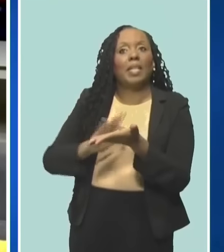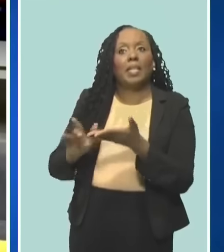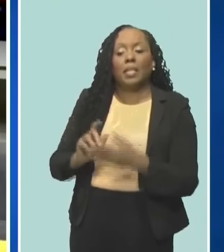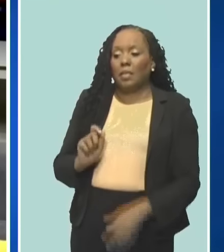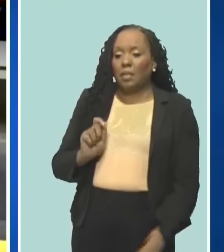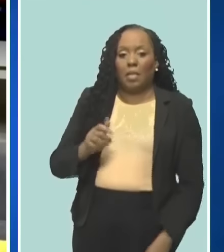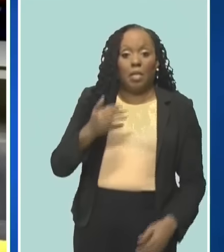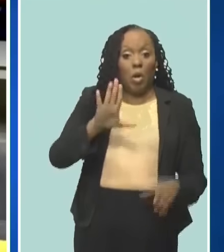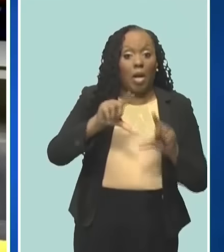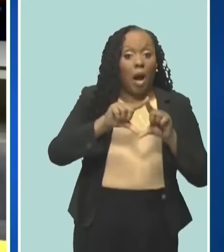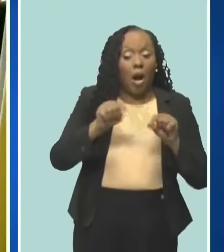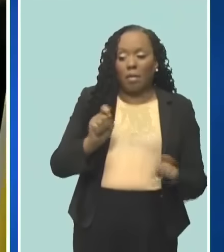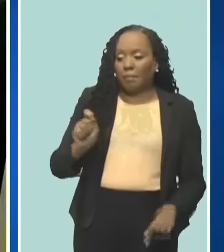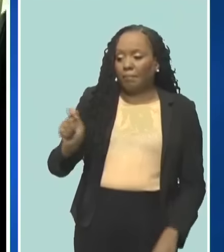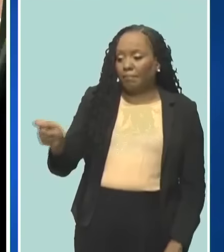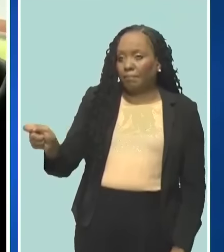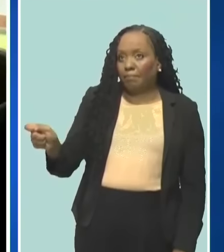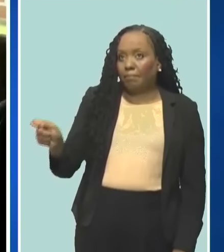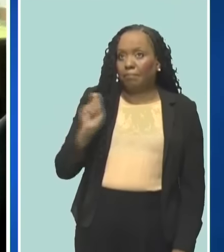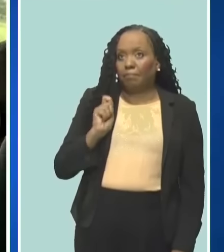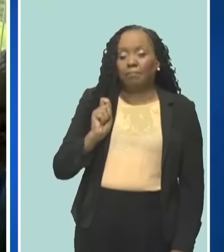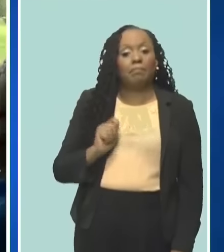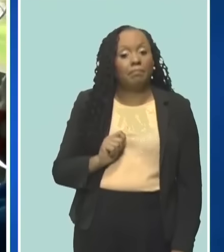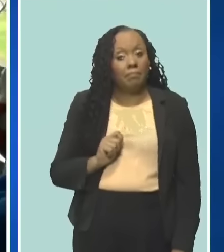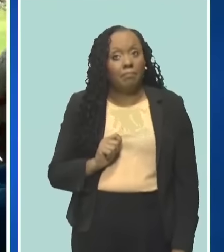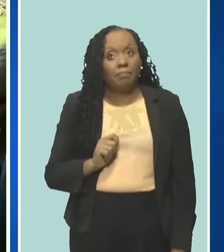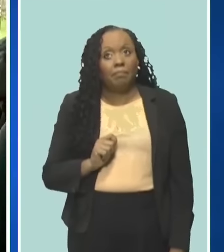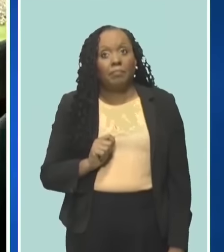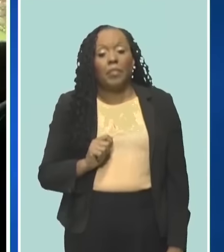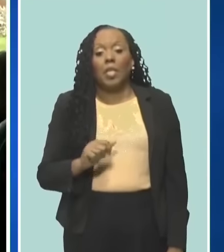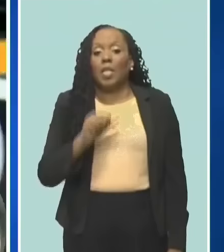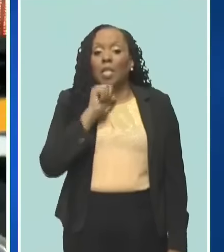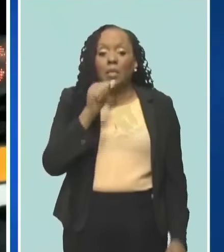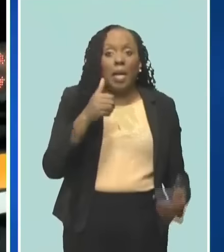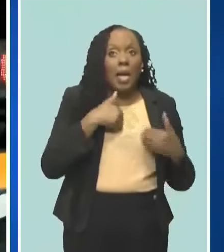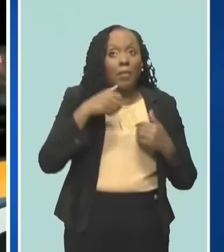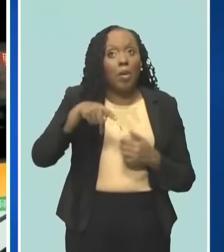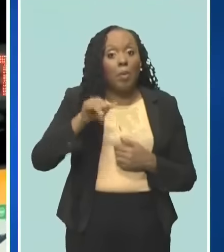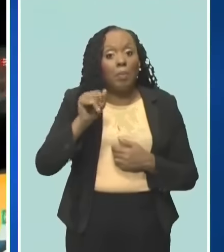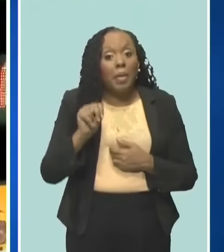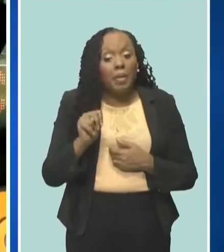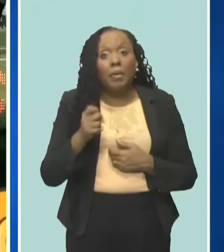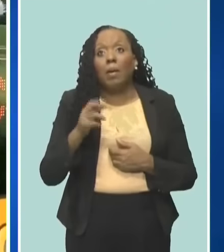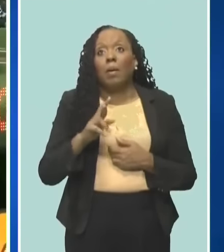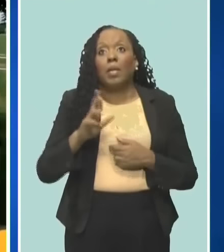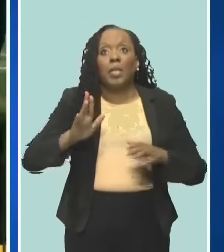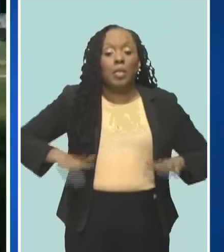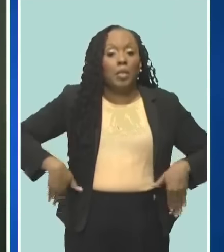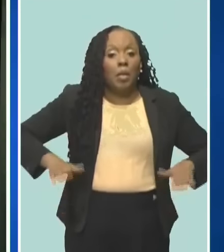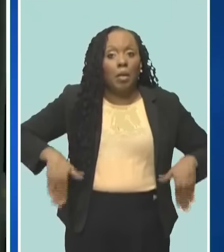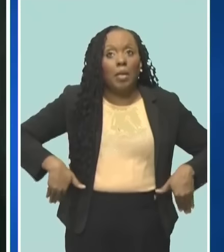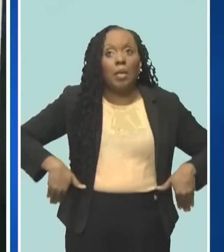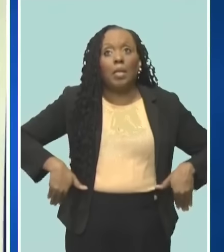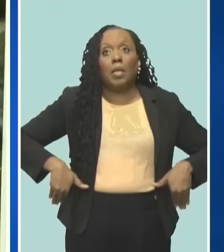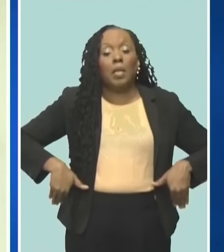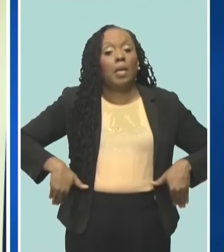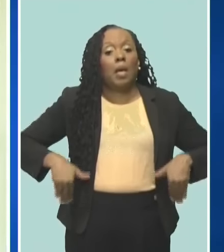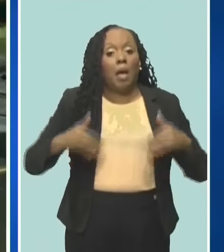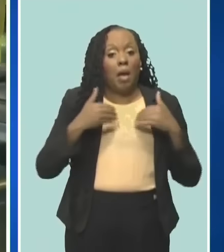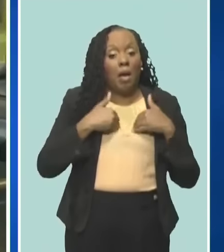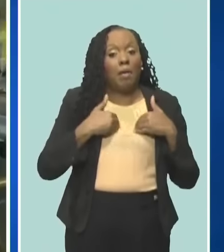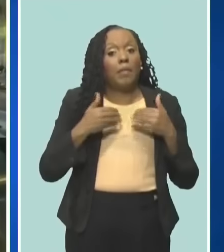go. If your trading ID card has not been pinned or you haven't gotten that card as yet, when you get on board the bus, you do as you were doing